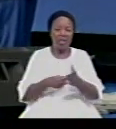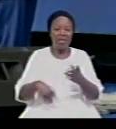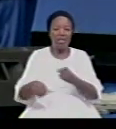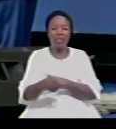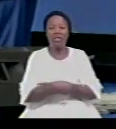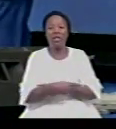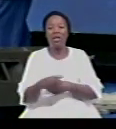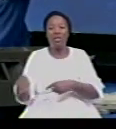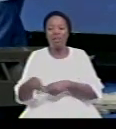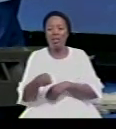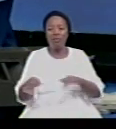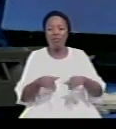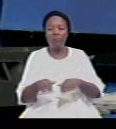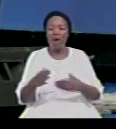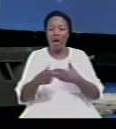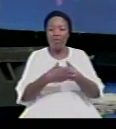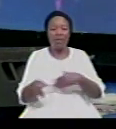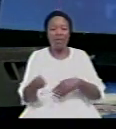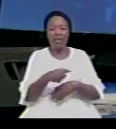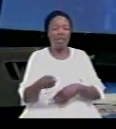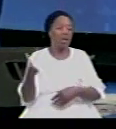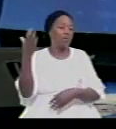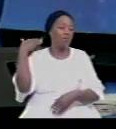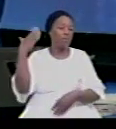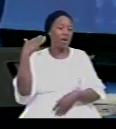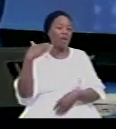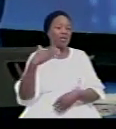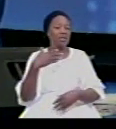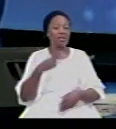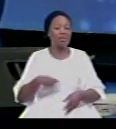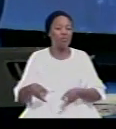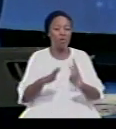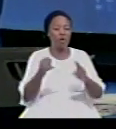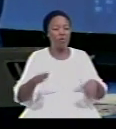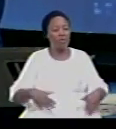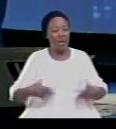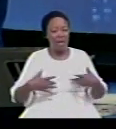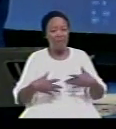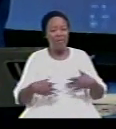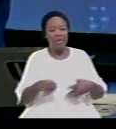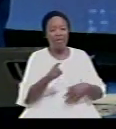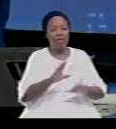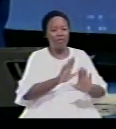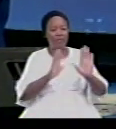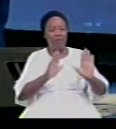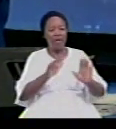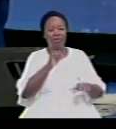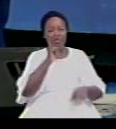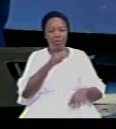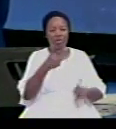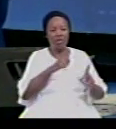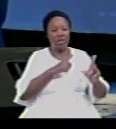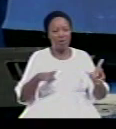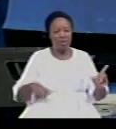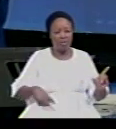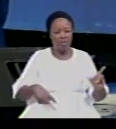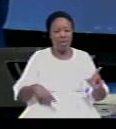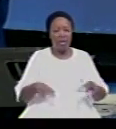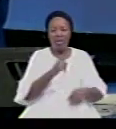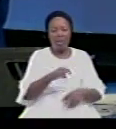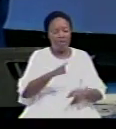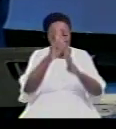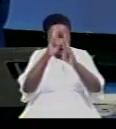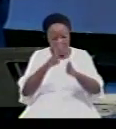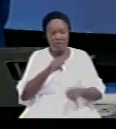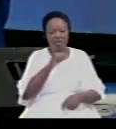do after their former manners. They fear not the Lord. They reverence